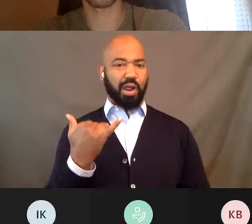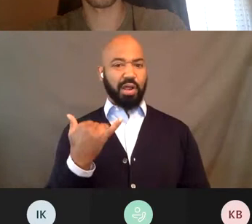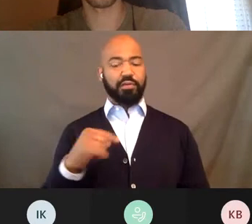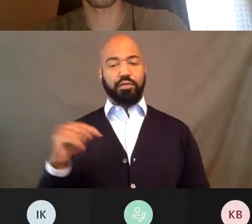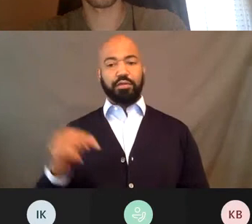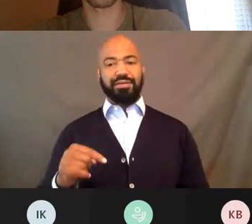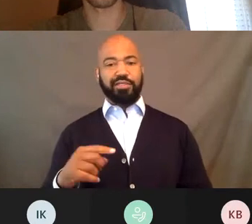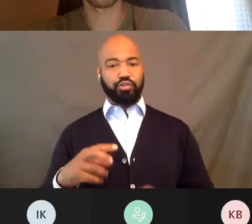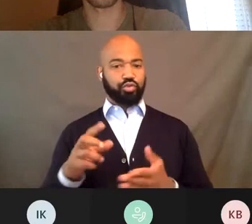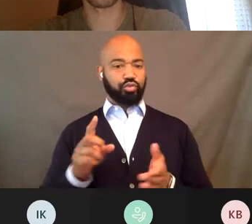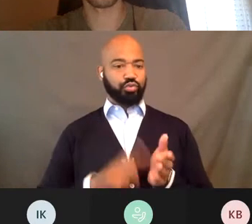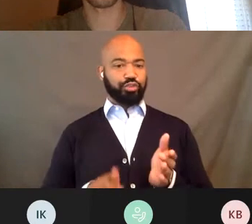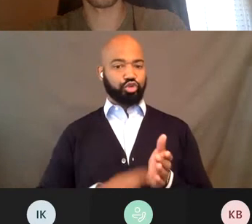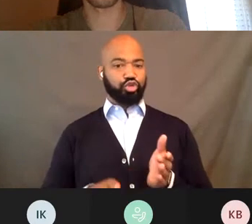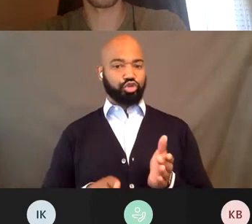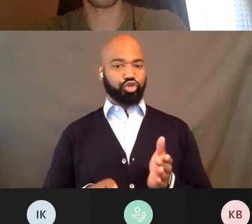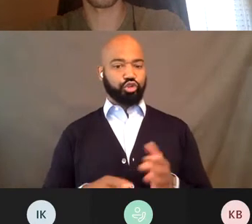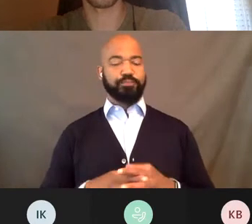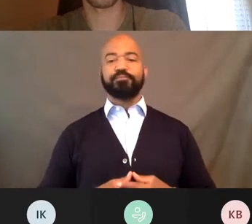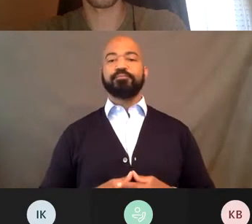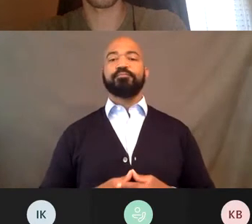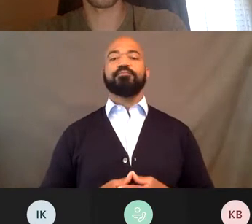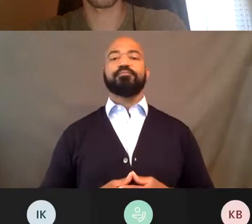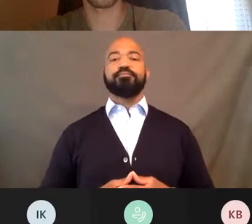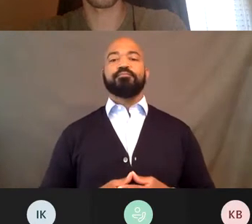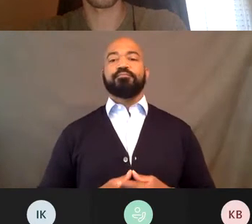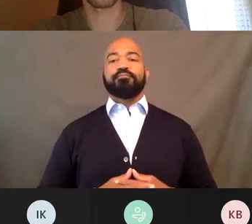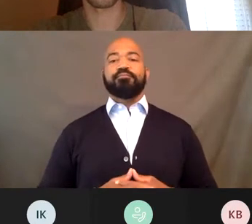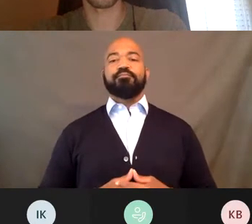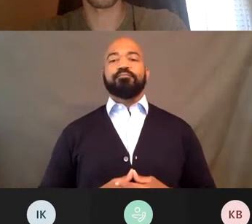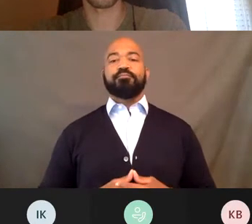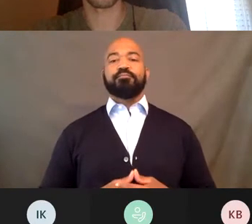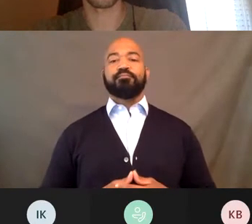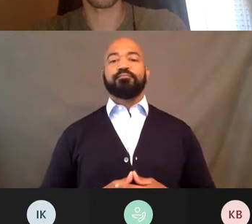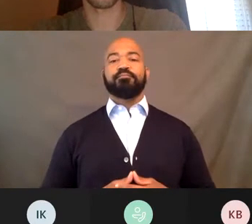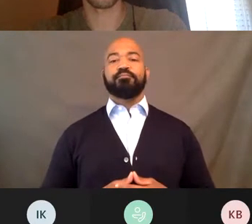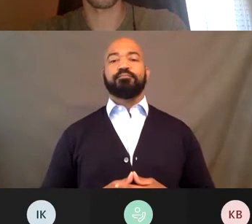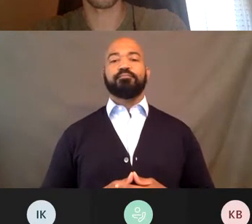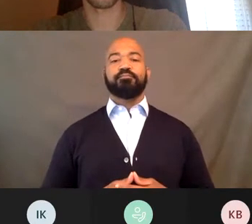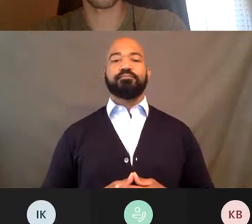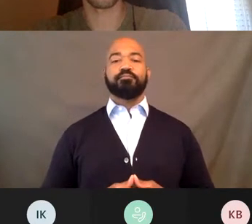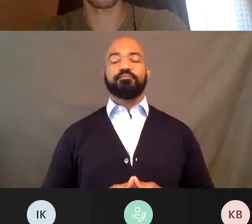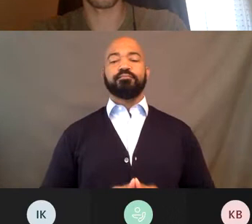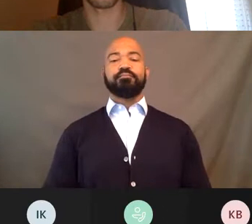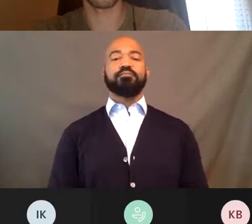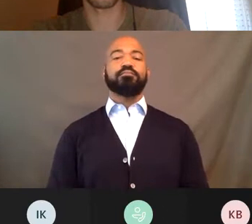research. I think that yeah,